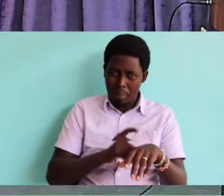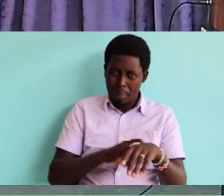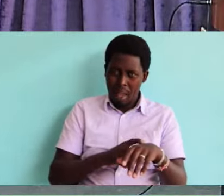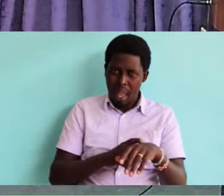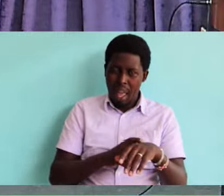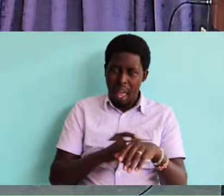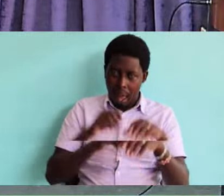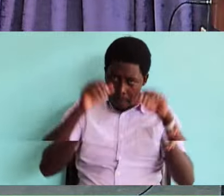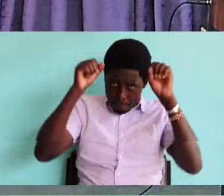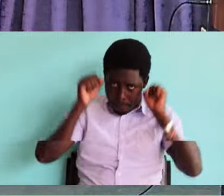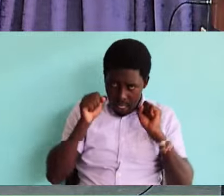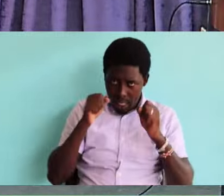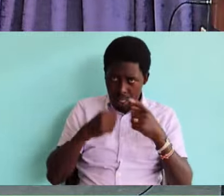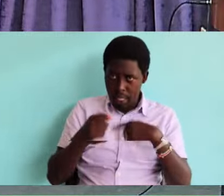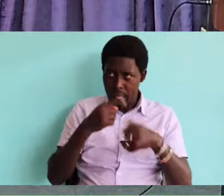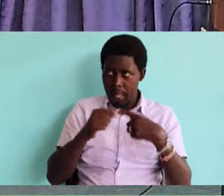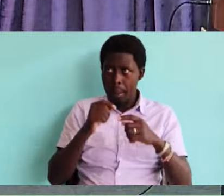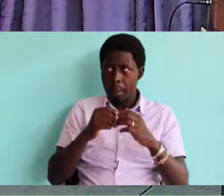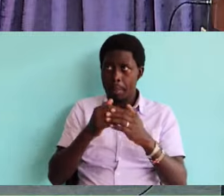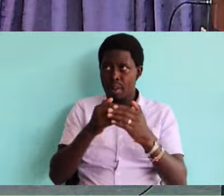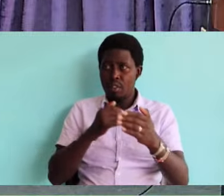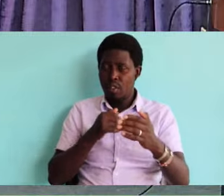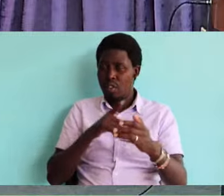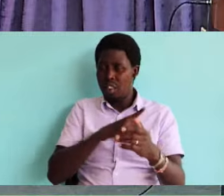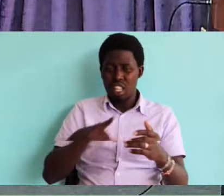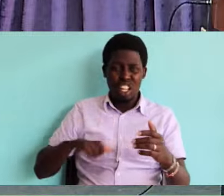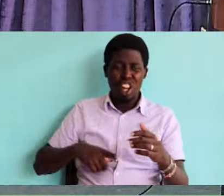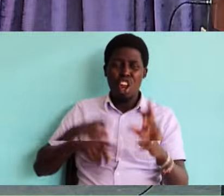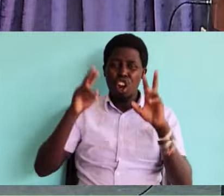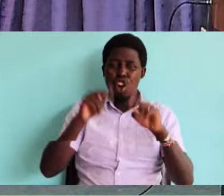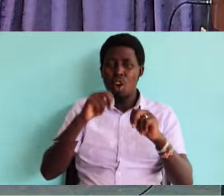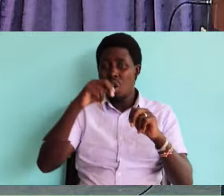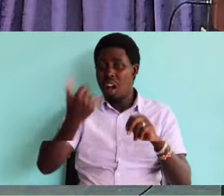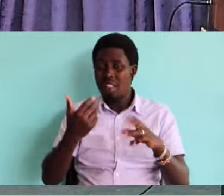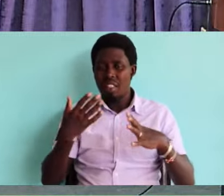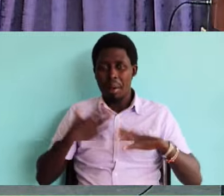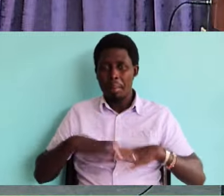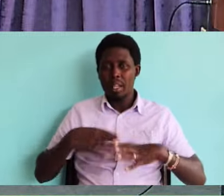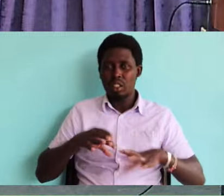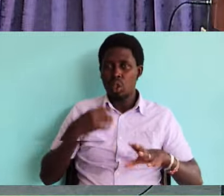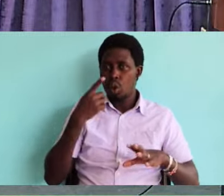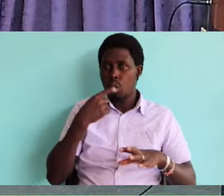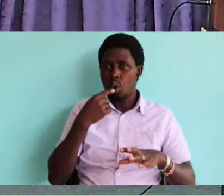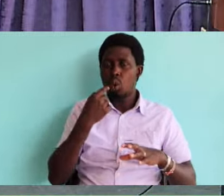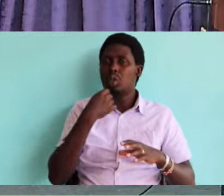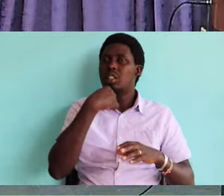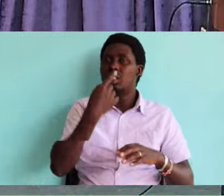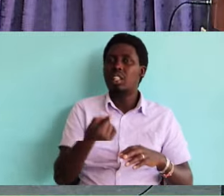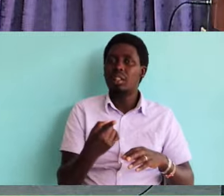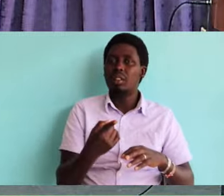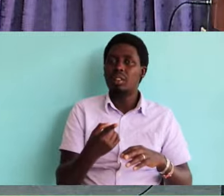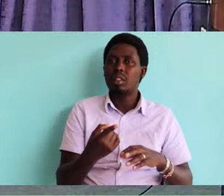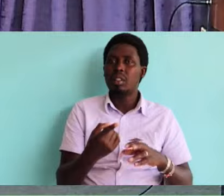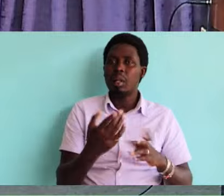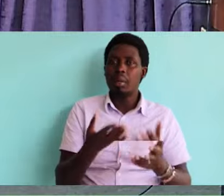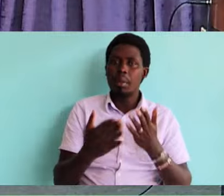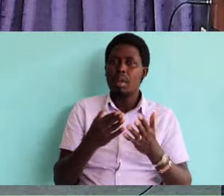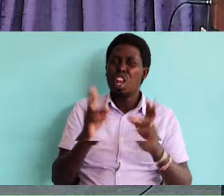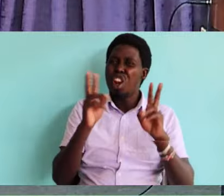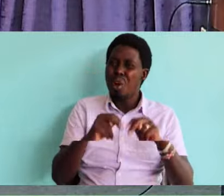the Lord, no one else could tell if there is something wrong with Cain. Maybe no one could